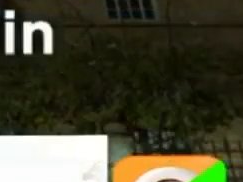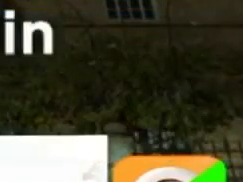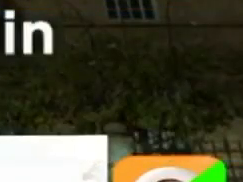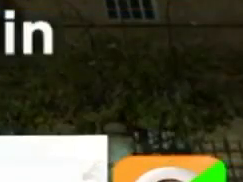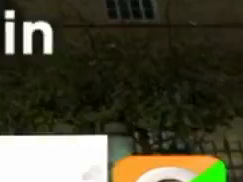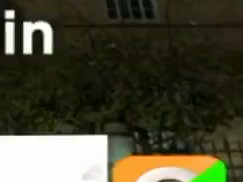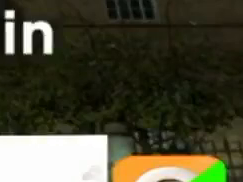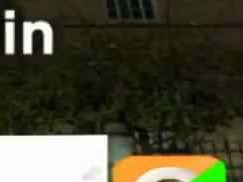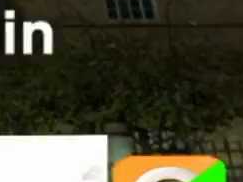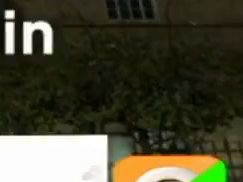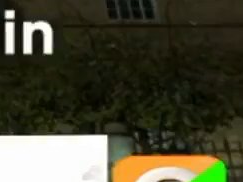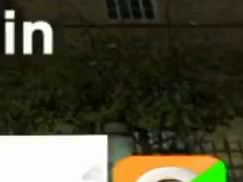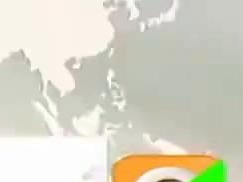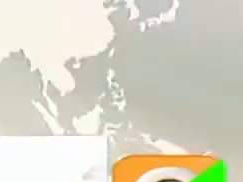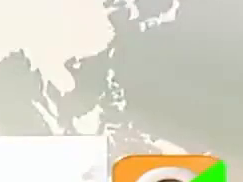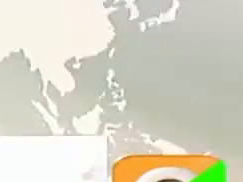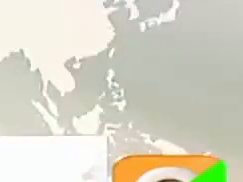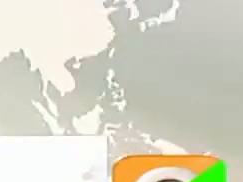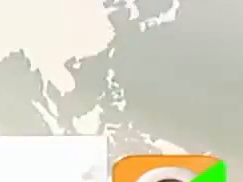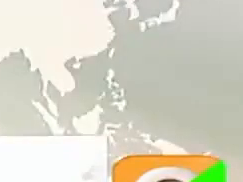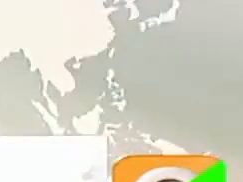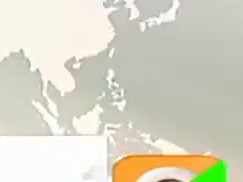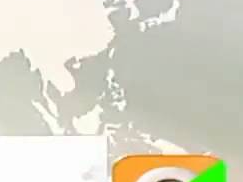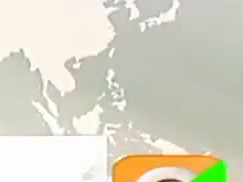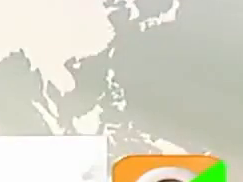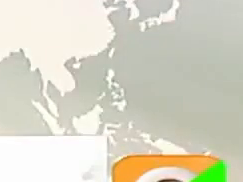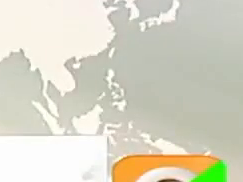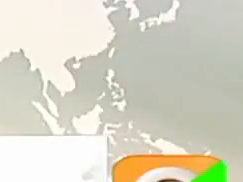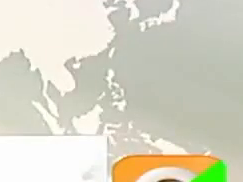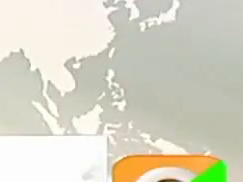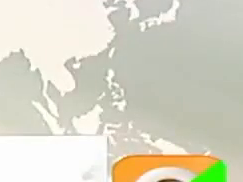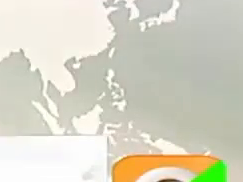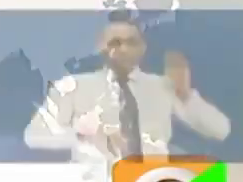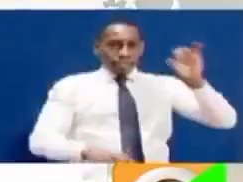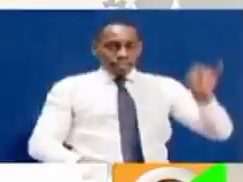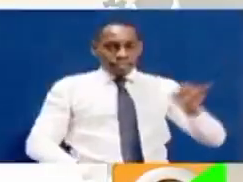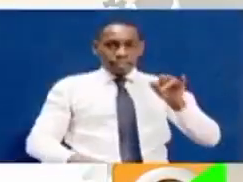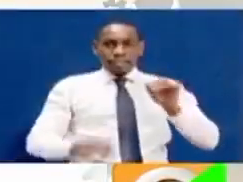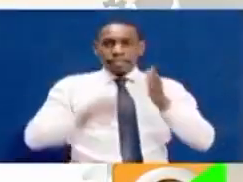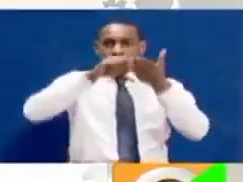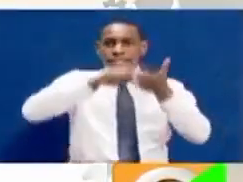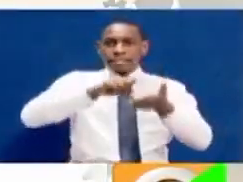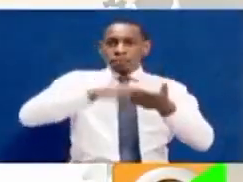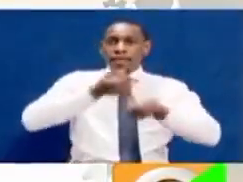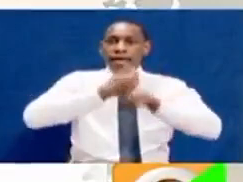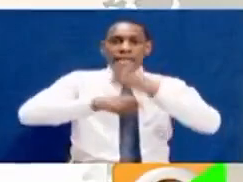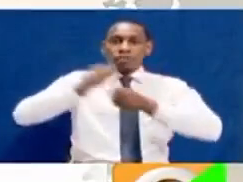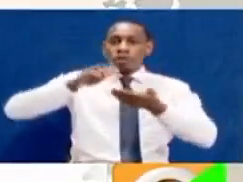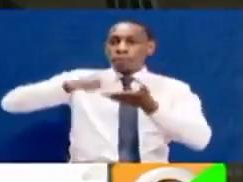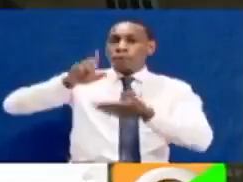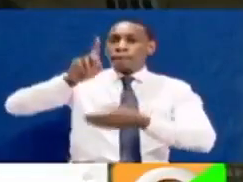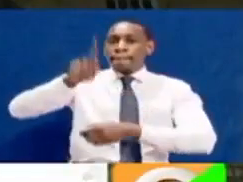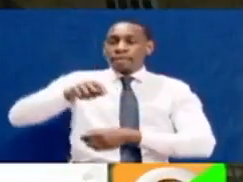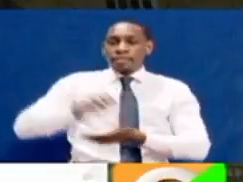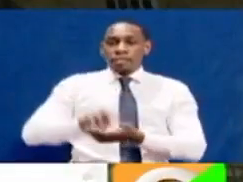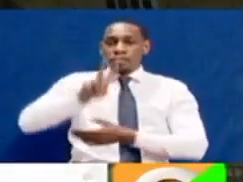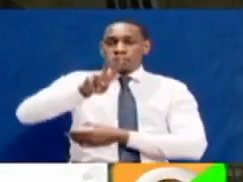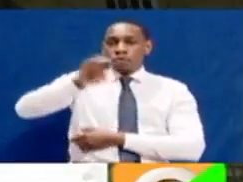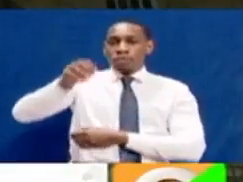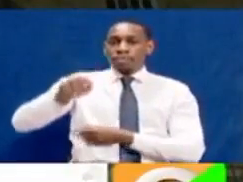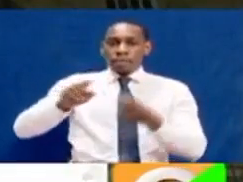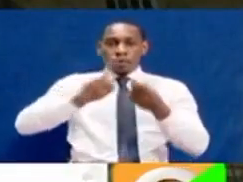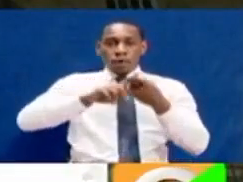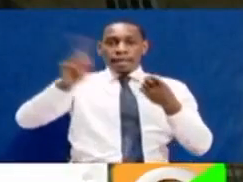on court premises. Let me tell you another two things that will be happening. The Chief Justice has stressed that extra precautions must take place in two counties,